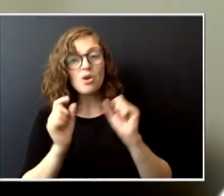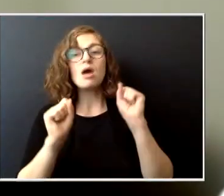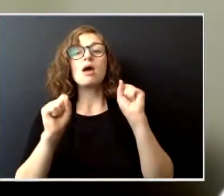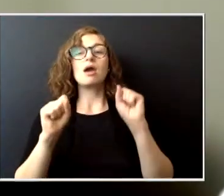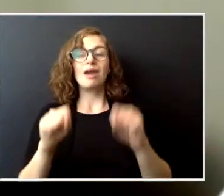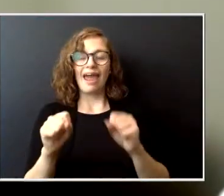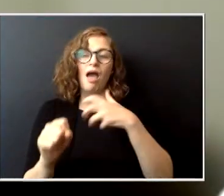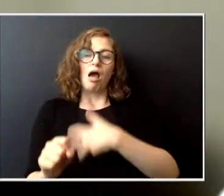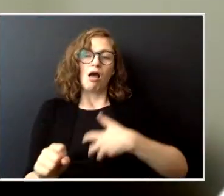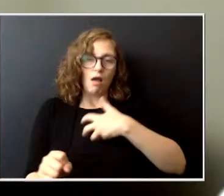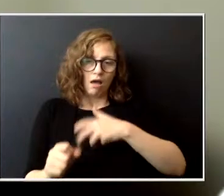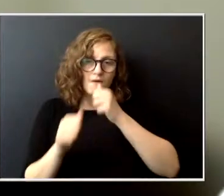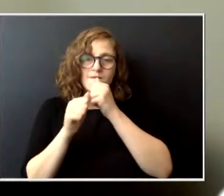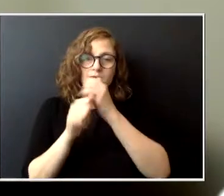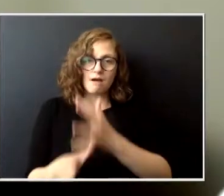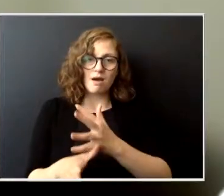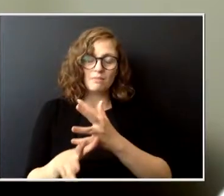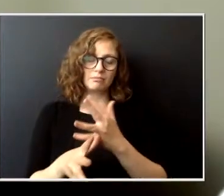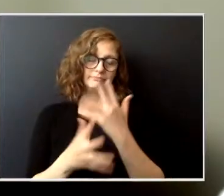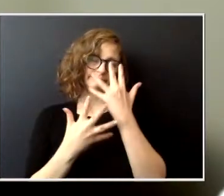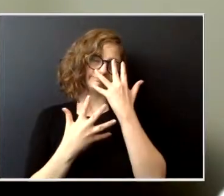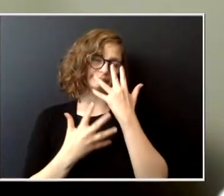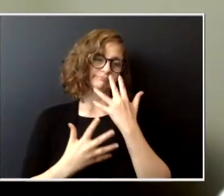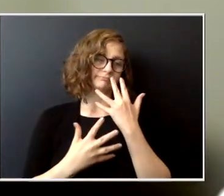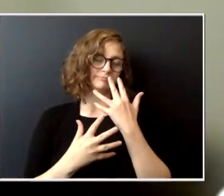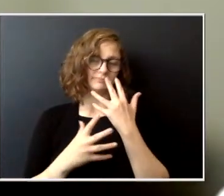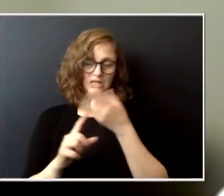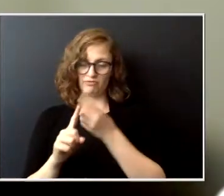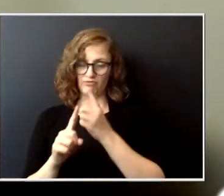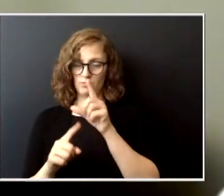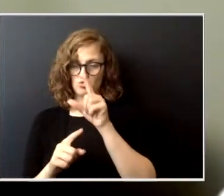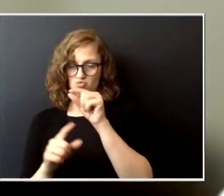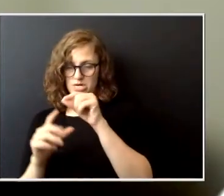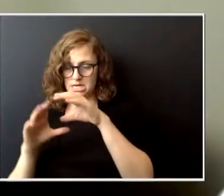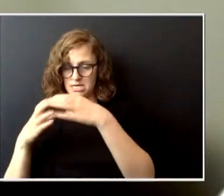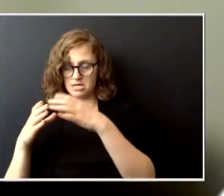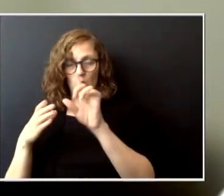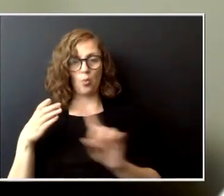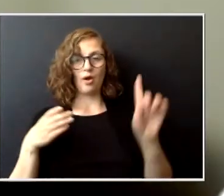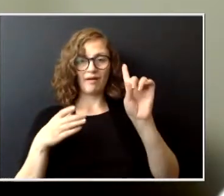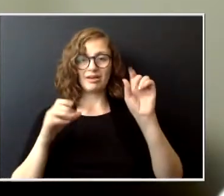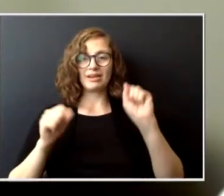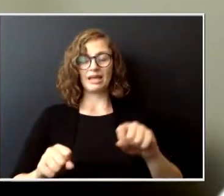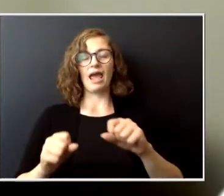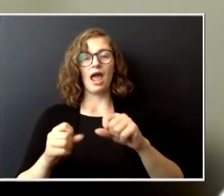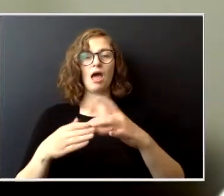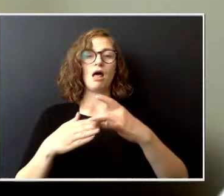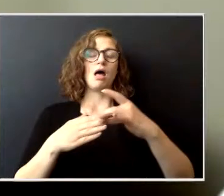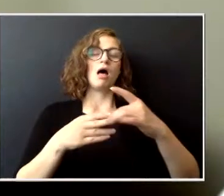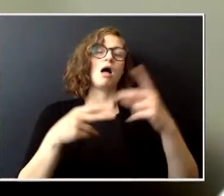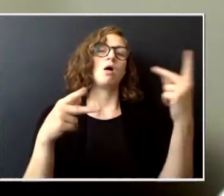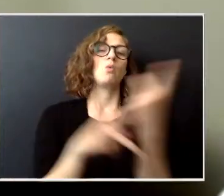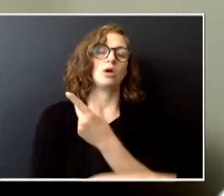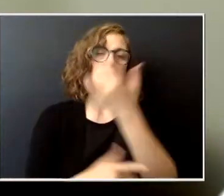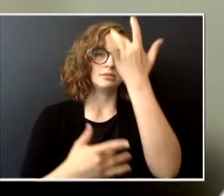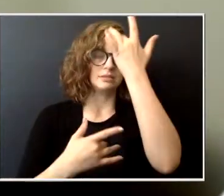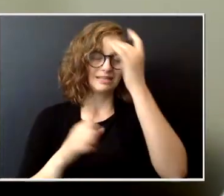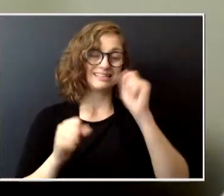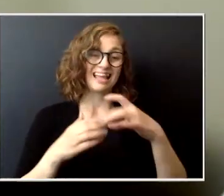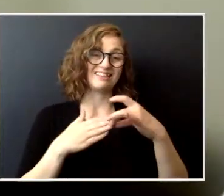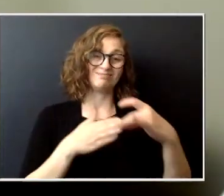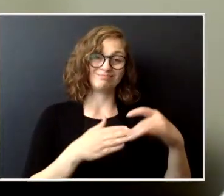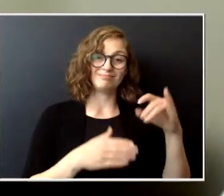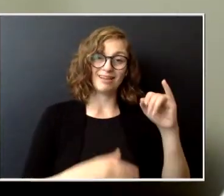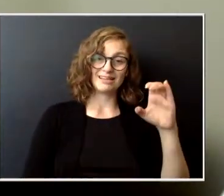Unfortunately, 1 in 20 can progress to severe disease, which could lead to an ICU stay and certainly death